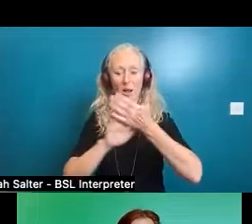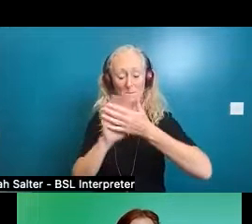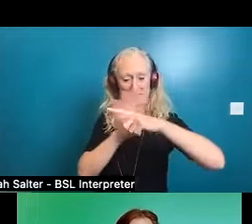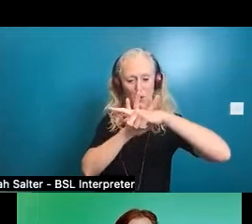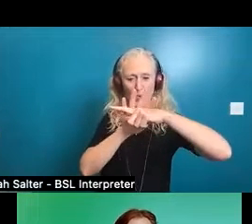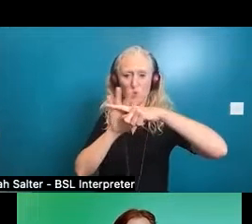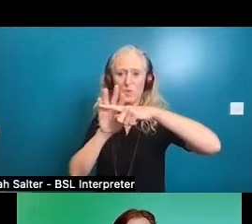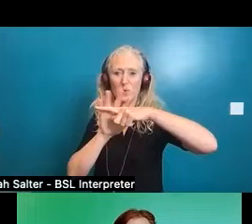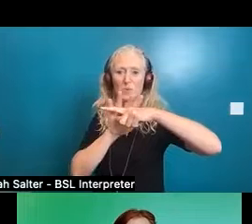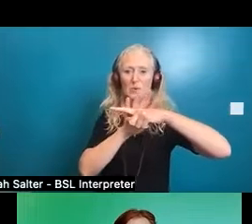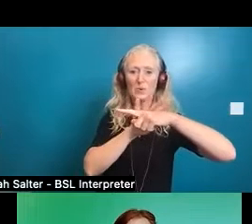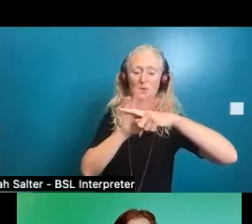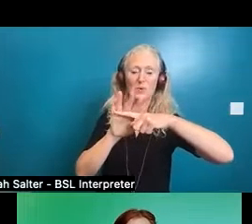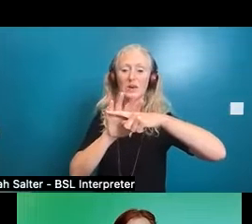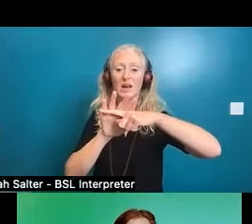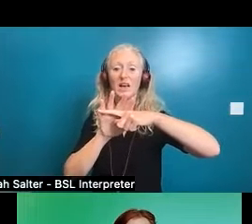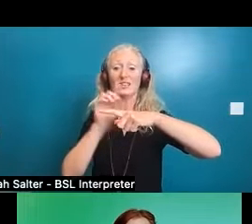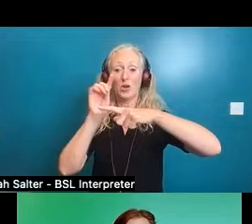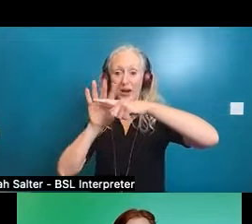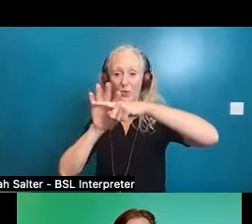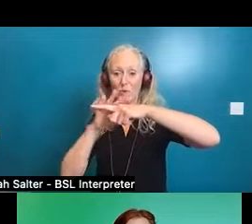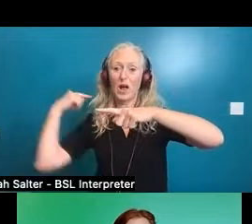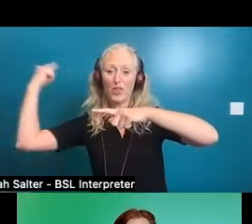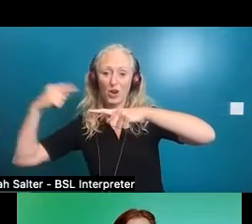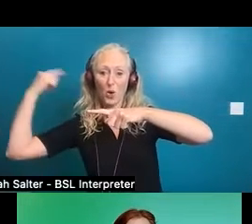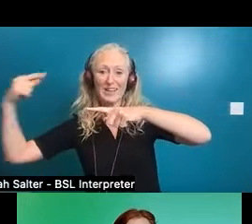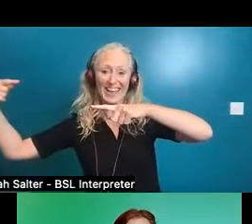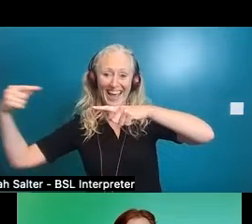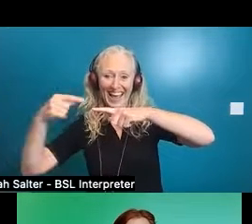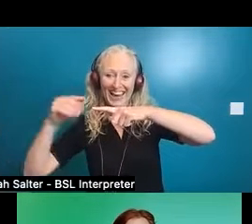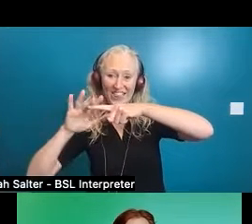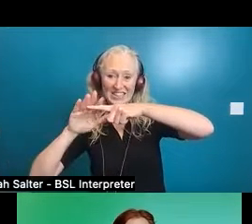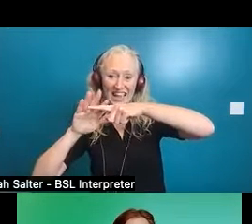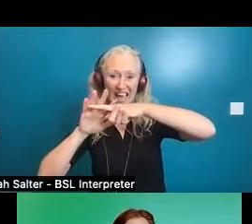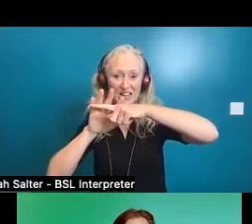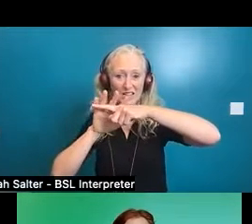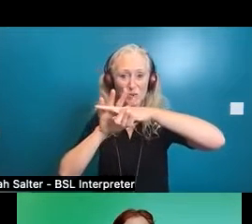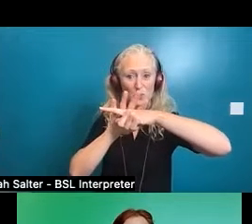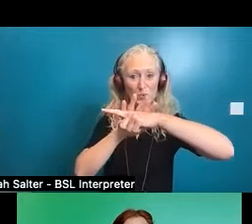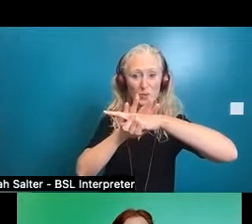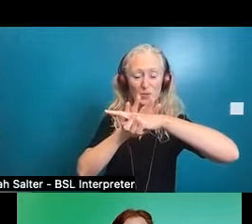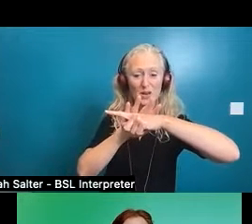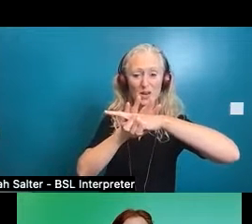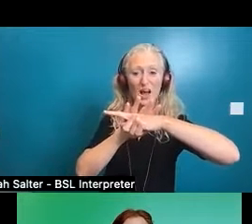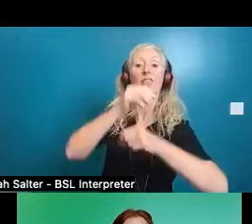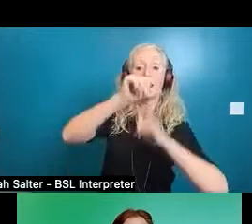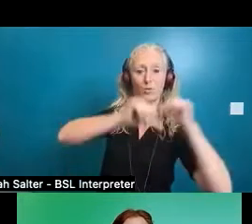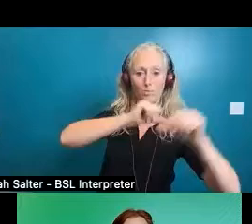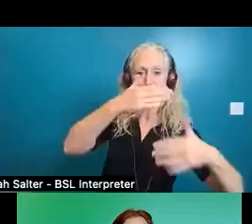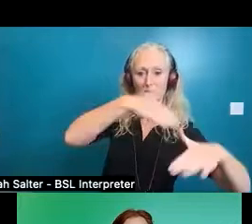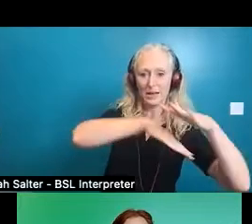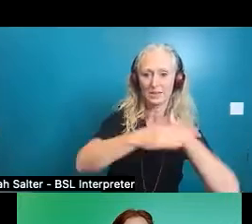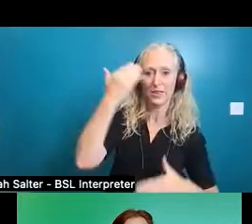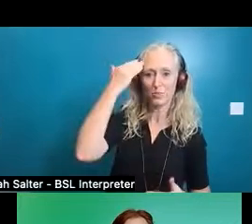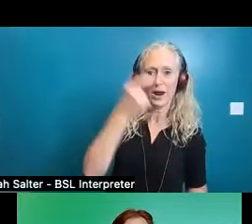then that activates and sends messages through the cell. And similarly, in the eye, in the